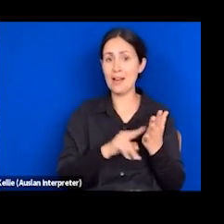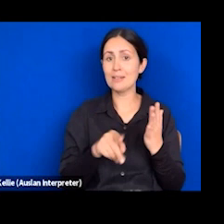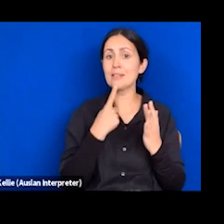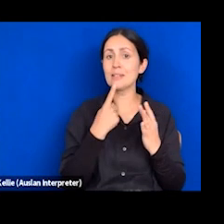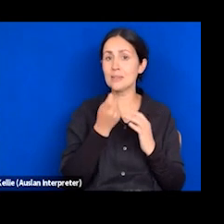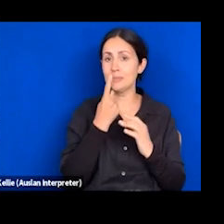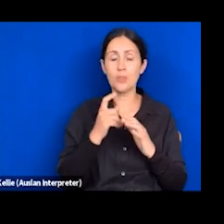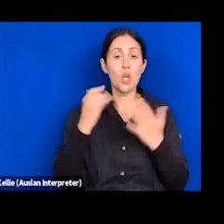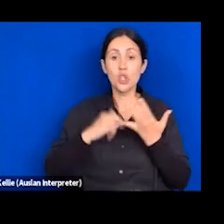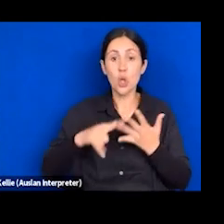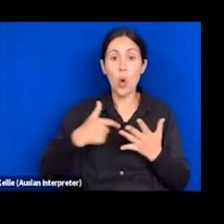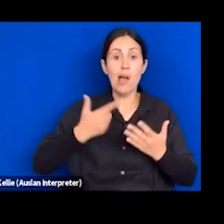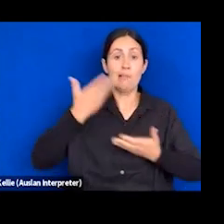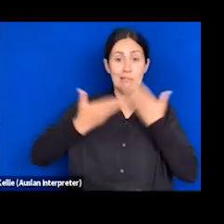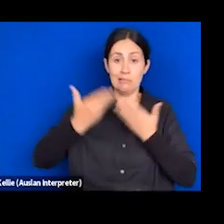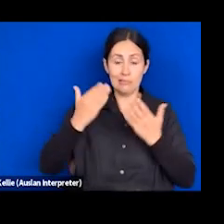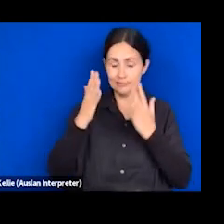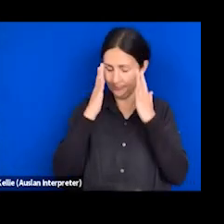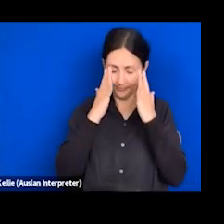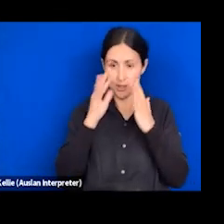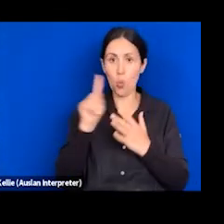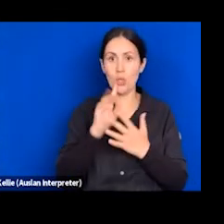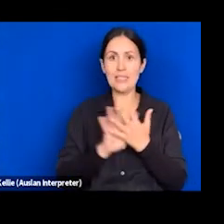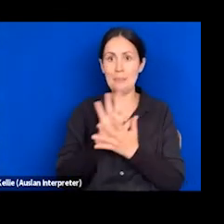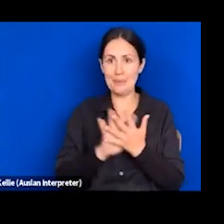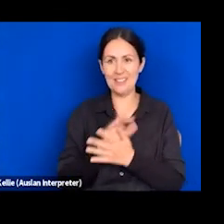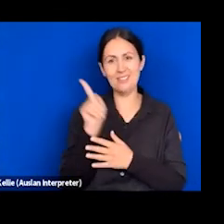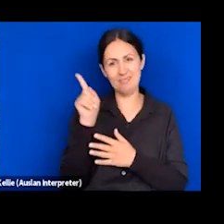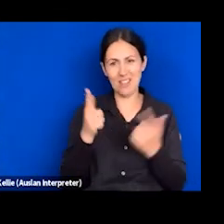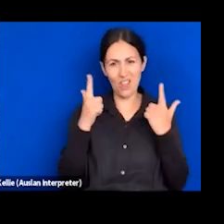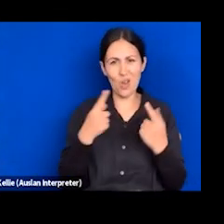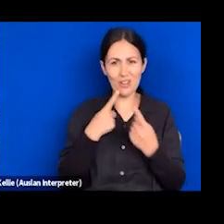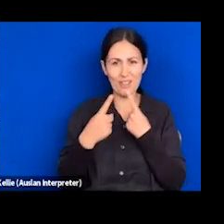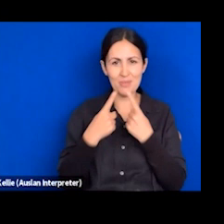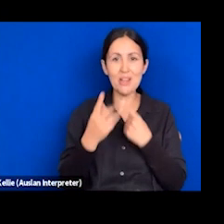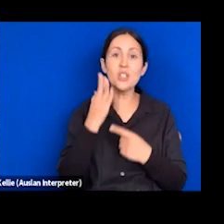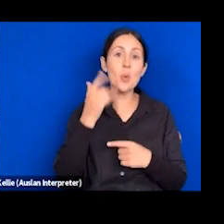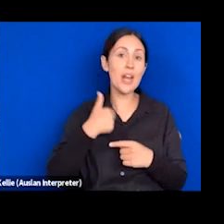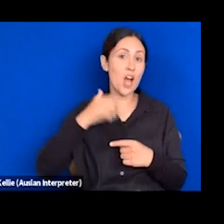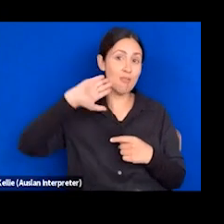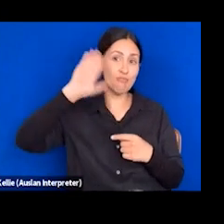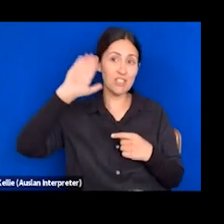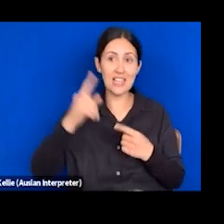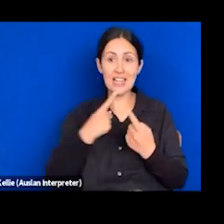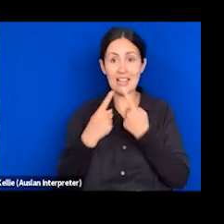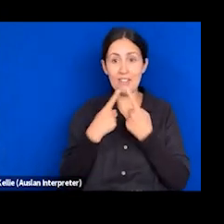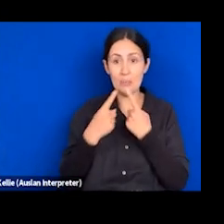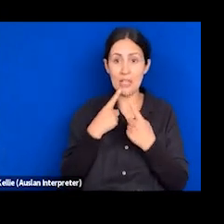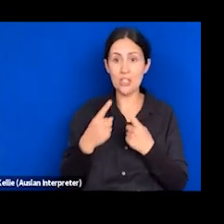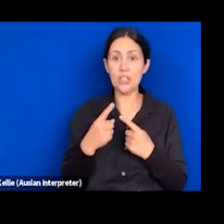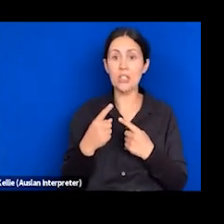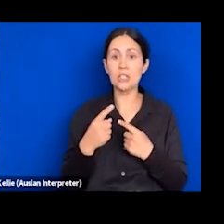sense of all of this? This is a busy slide, and the point I try to make when presenting it is link up